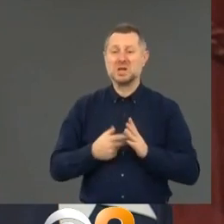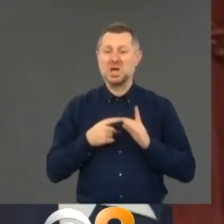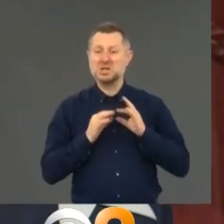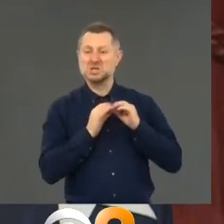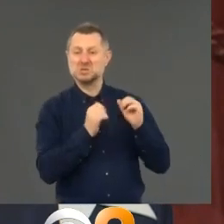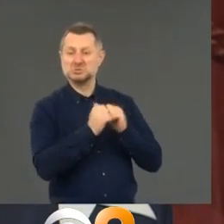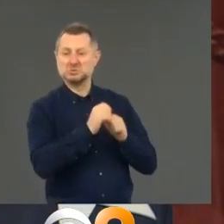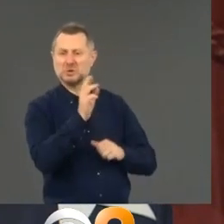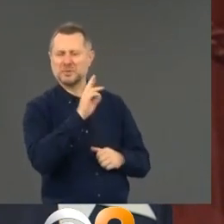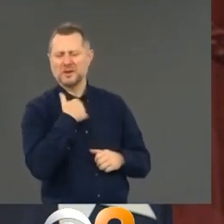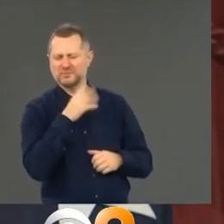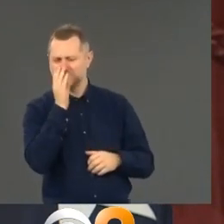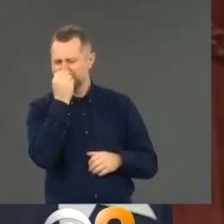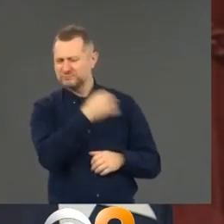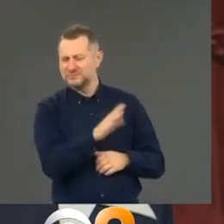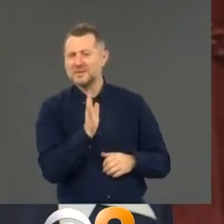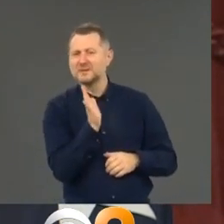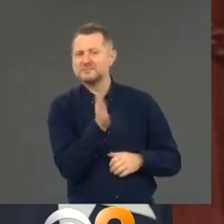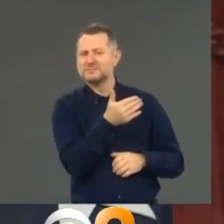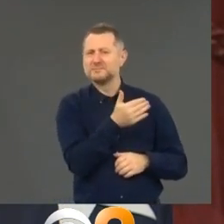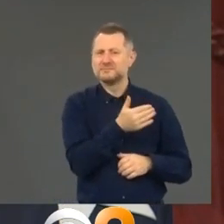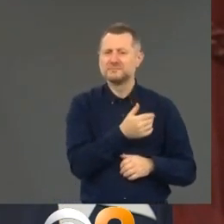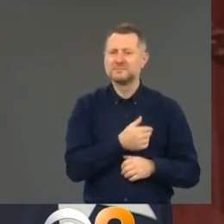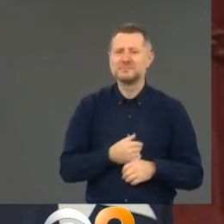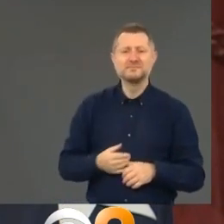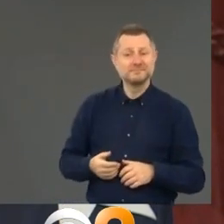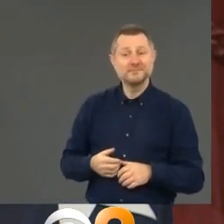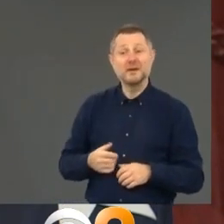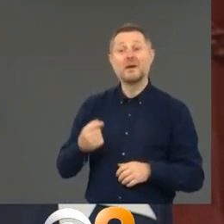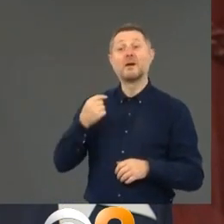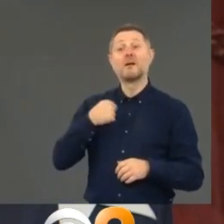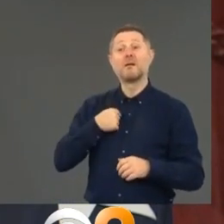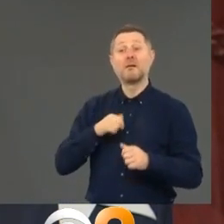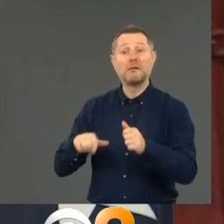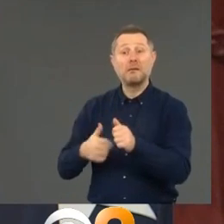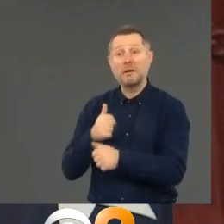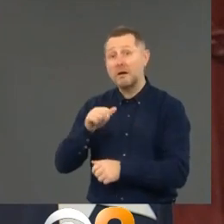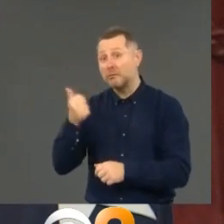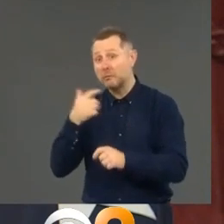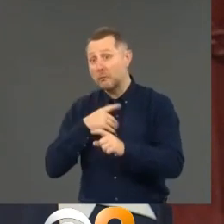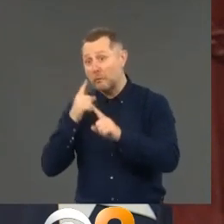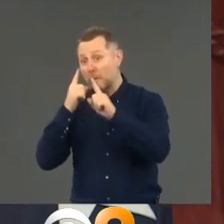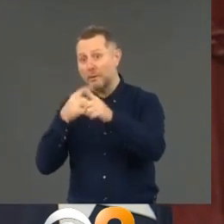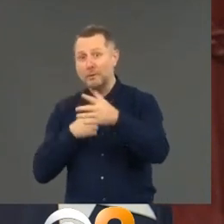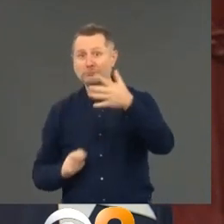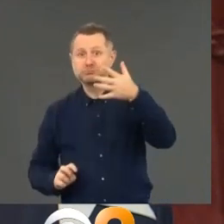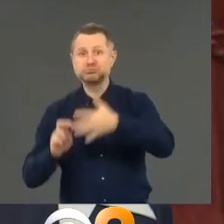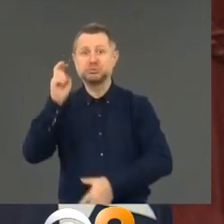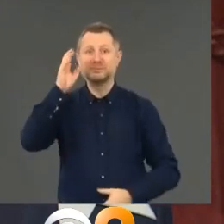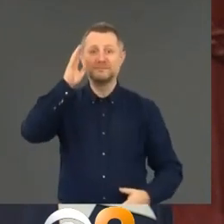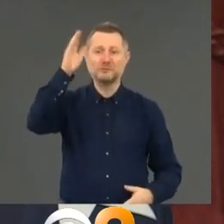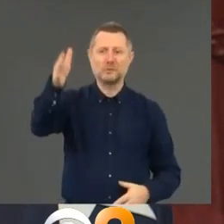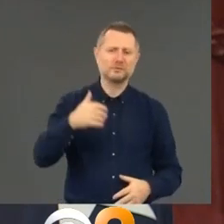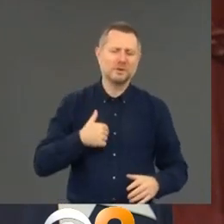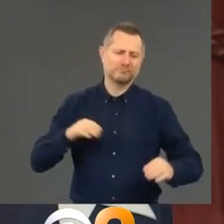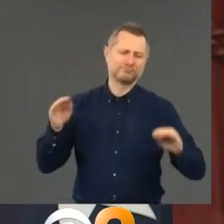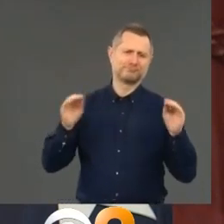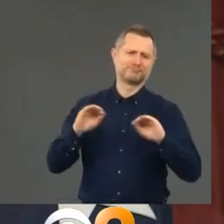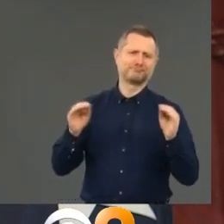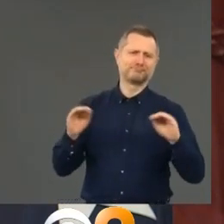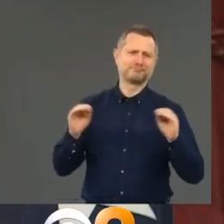me. I have no political agenda. I have no political aspirations. There's no politics here.